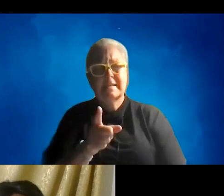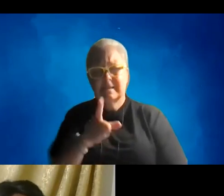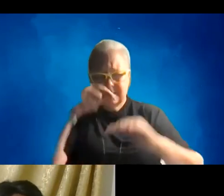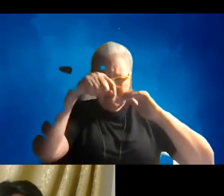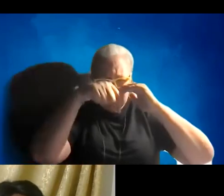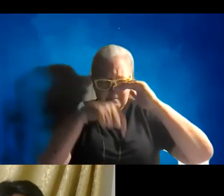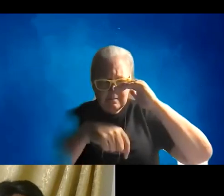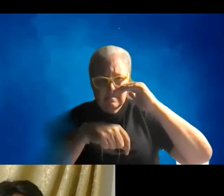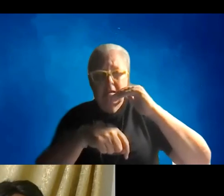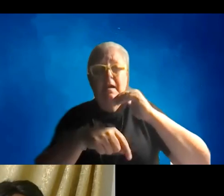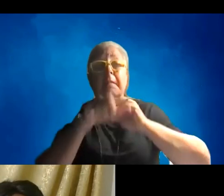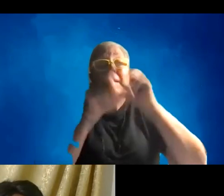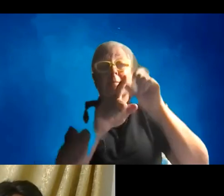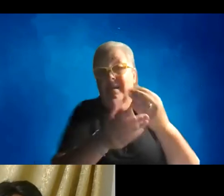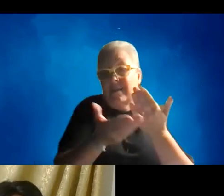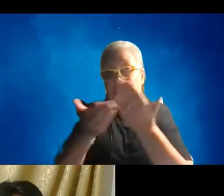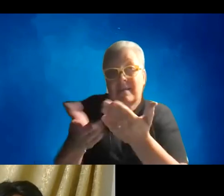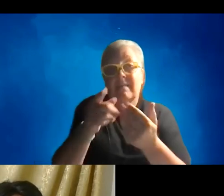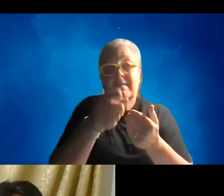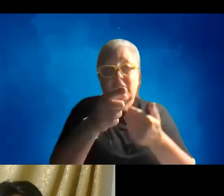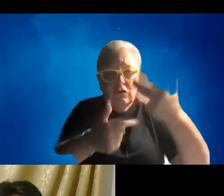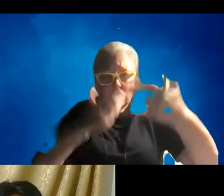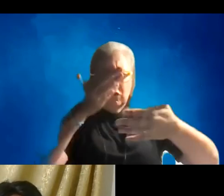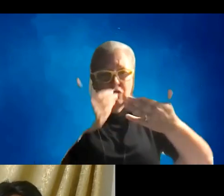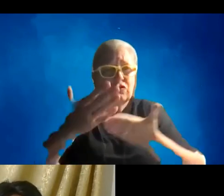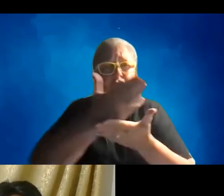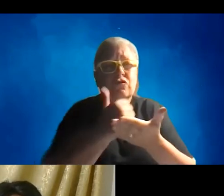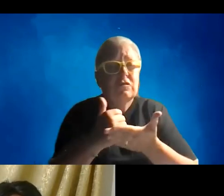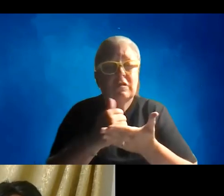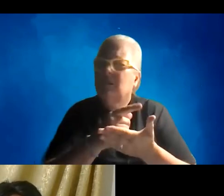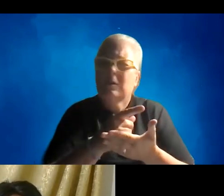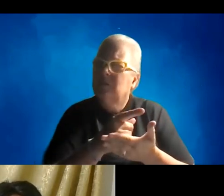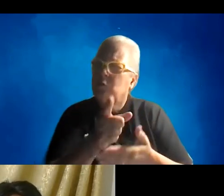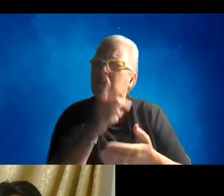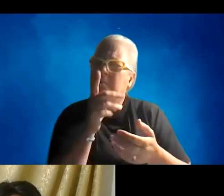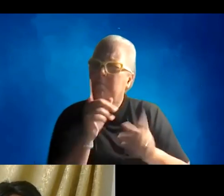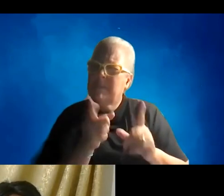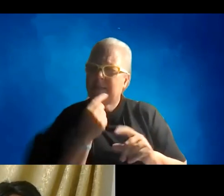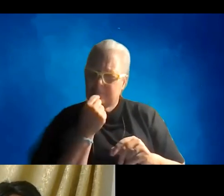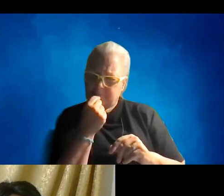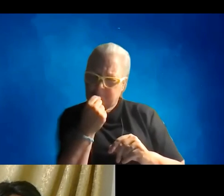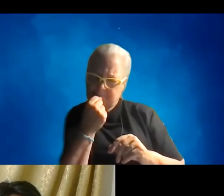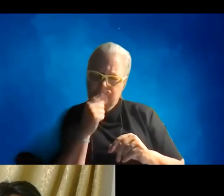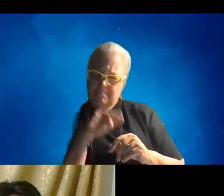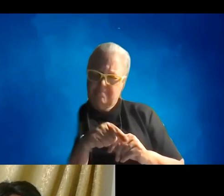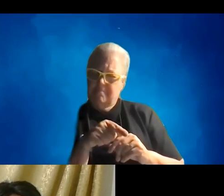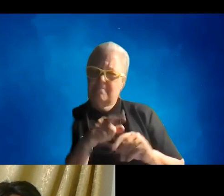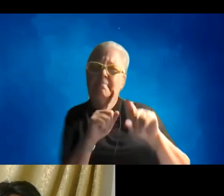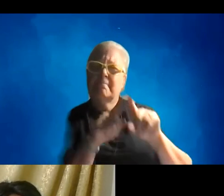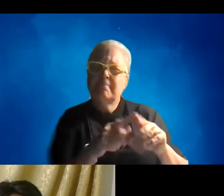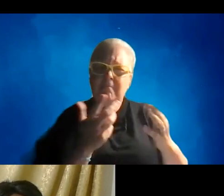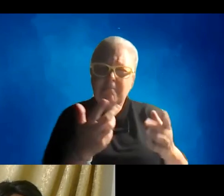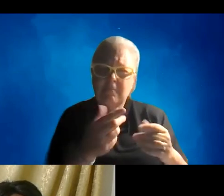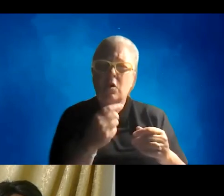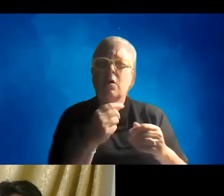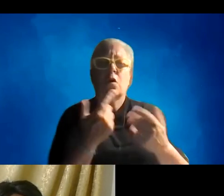people give you statistics. You have to ask questions. What is this data based on? Where was it gathered? Who gathered